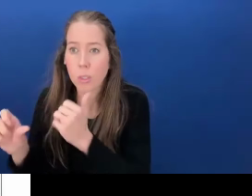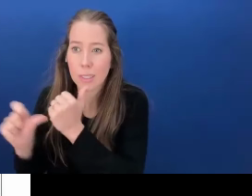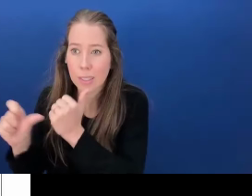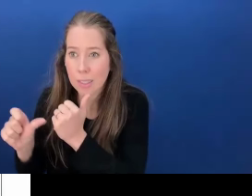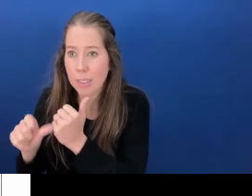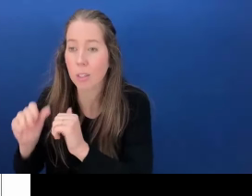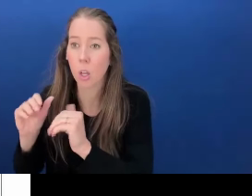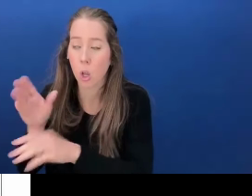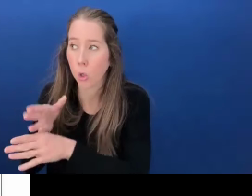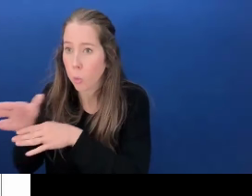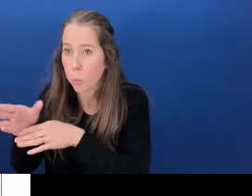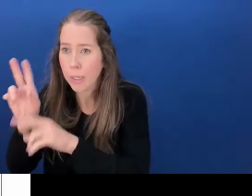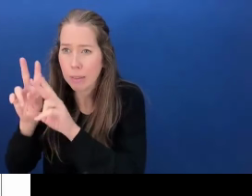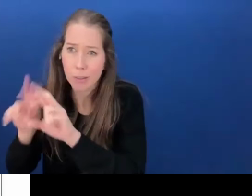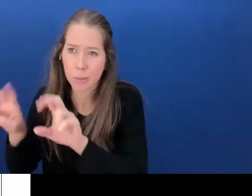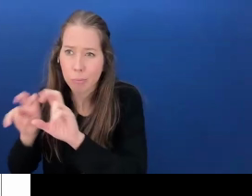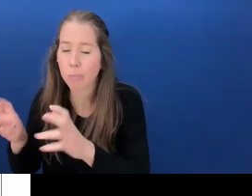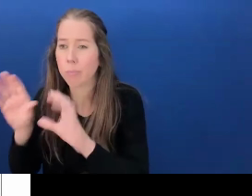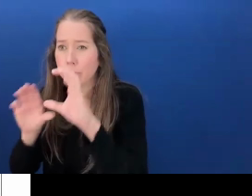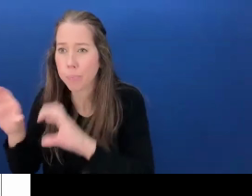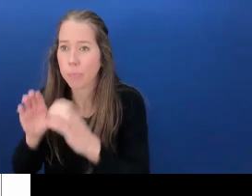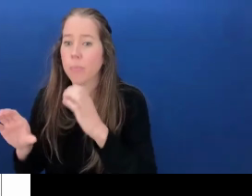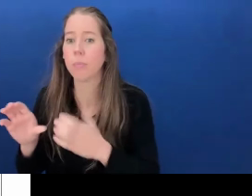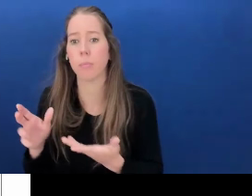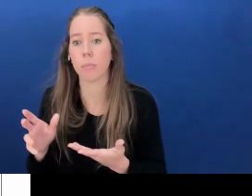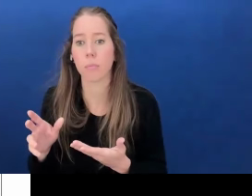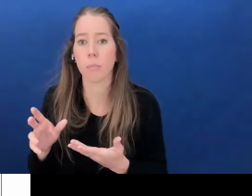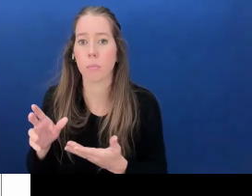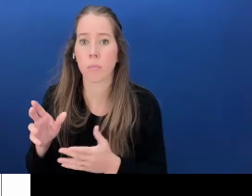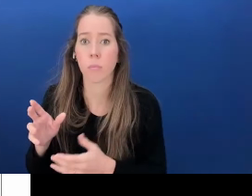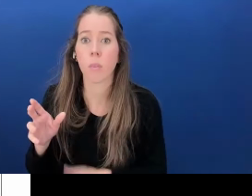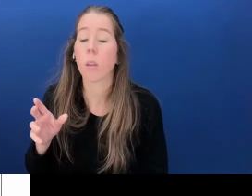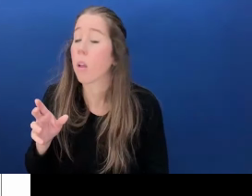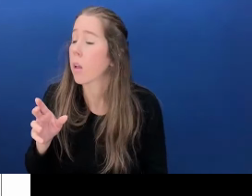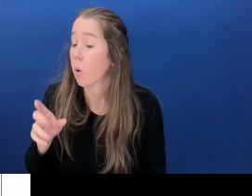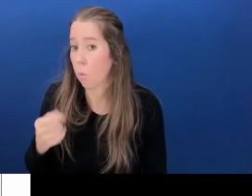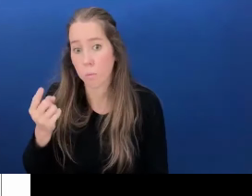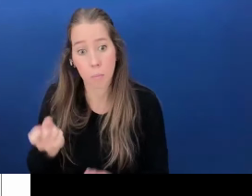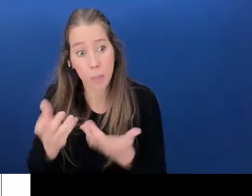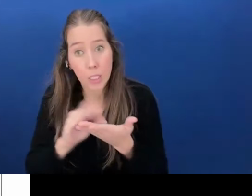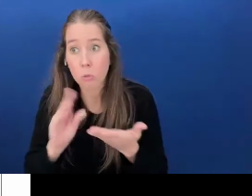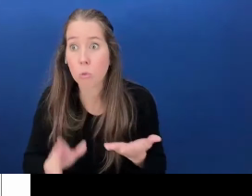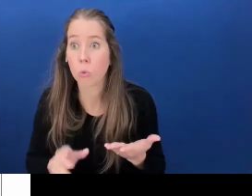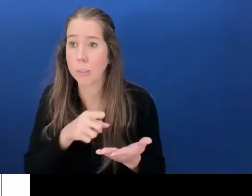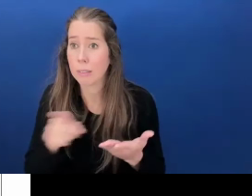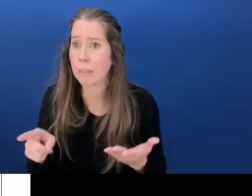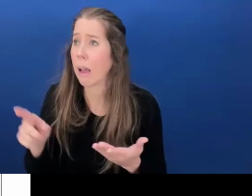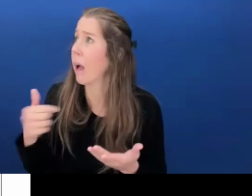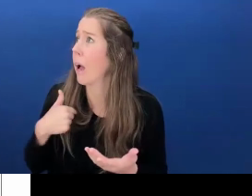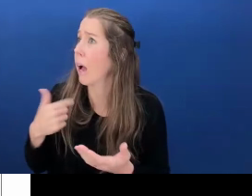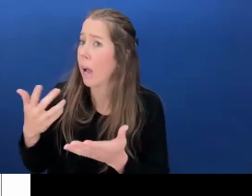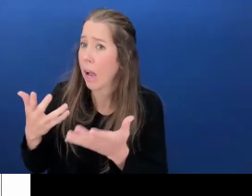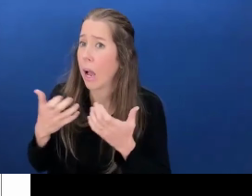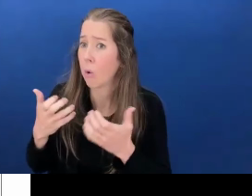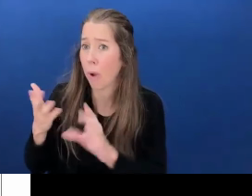exploration, using our psych services. I've had several students that once I even just tell them about that, they're like, I just need to get into a class so I can go get help with the